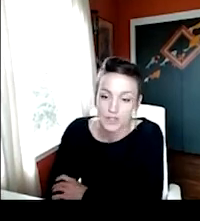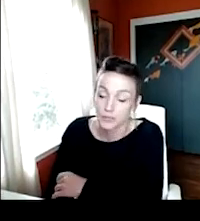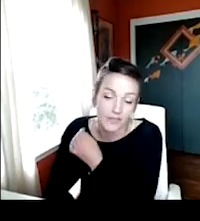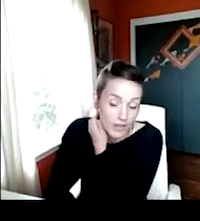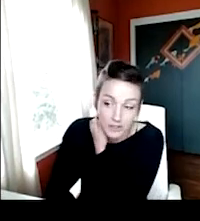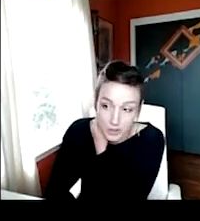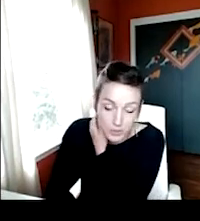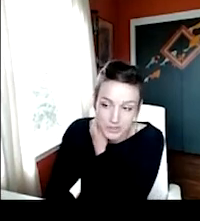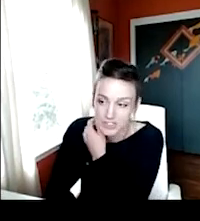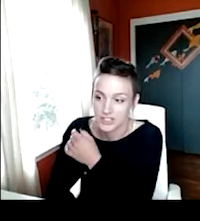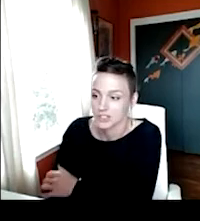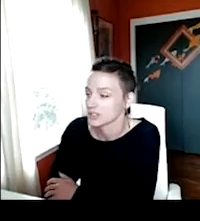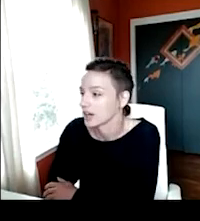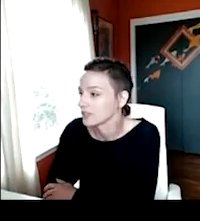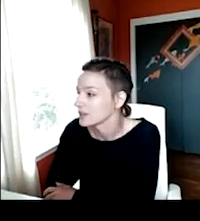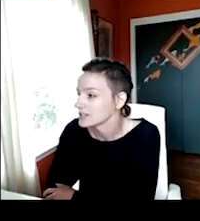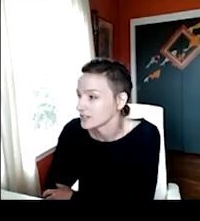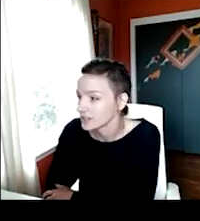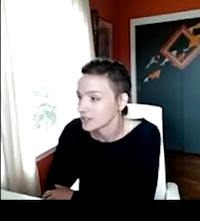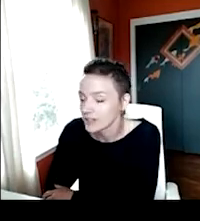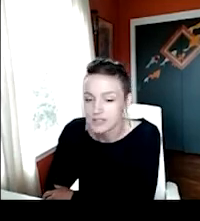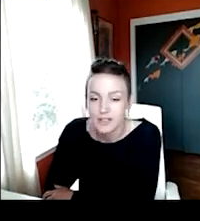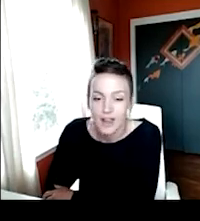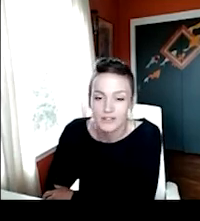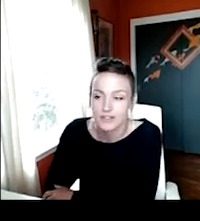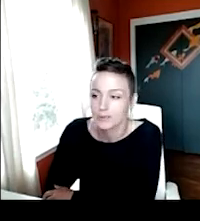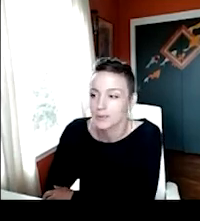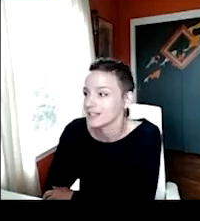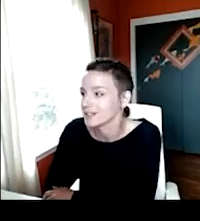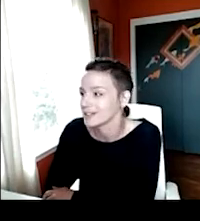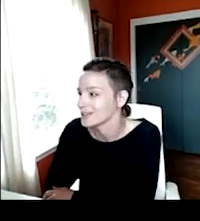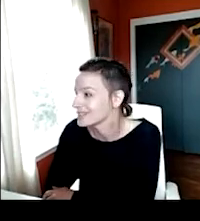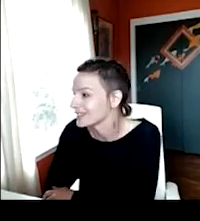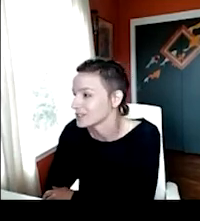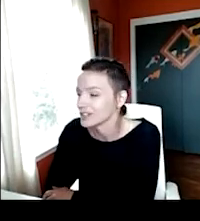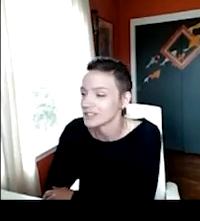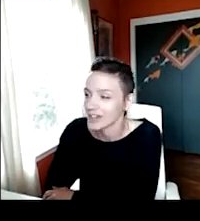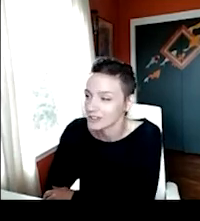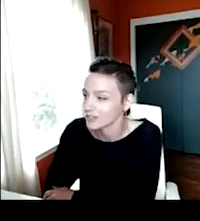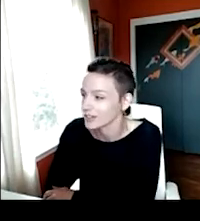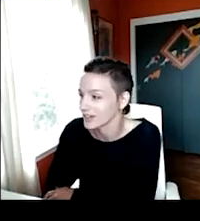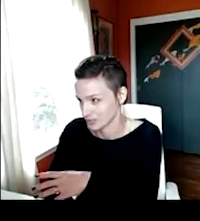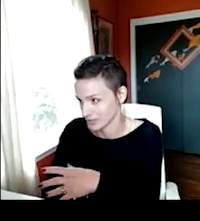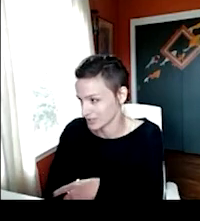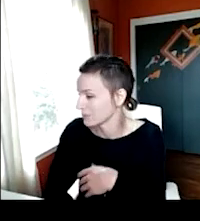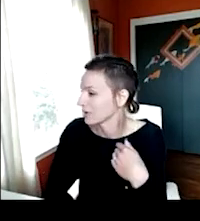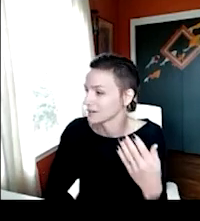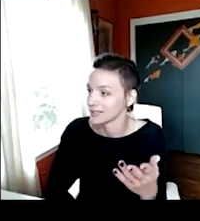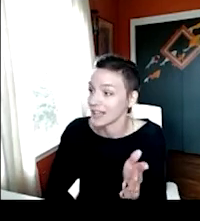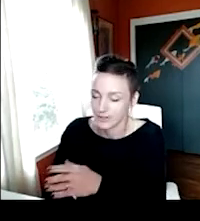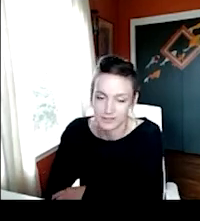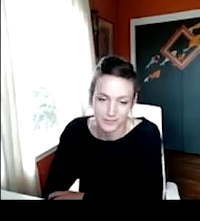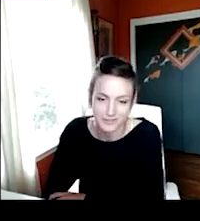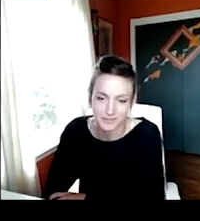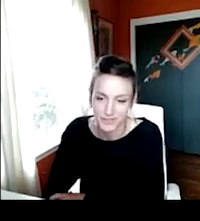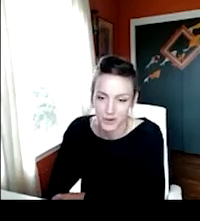And then we have like the usual teaching issues. Like everyone has different learning styles. Everybody, you know, there's the introverts, the extroverts, some people are gonna be